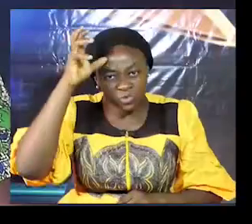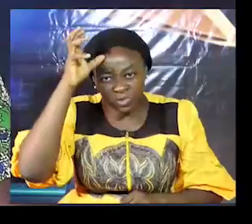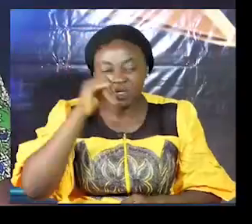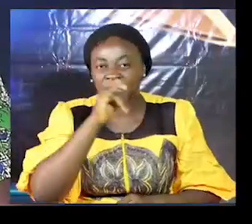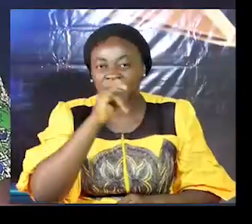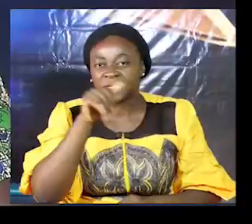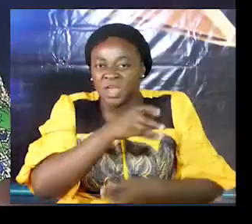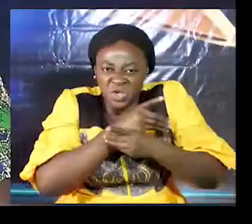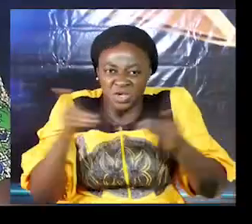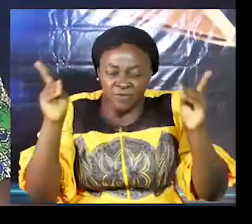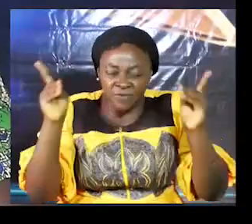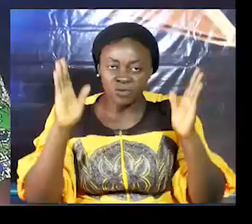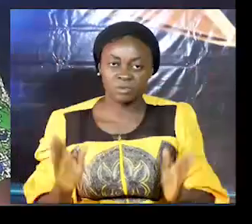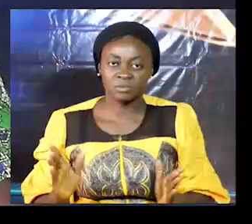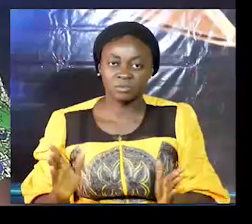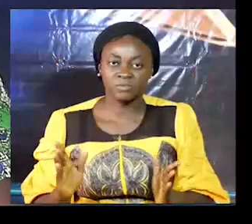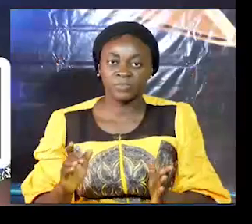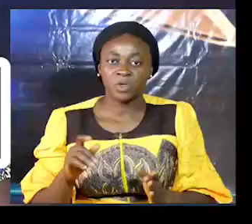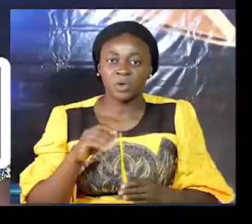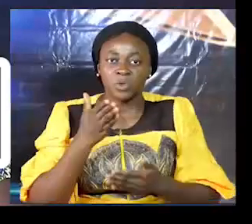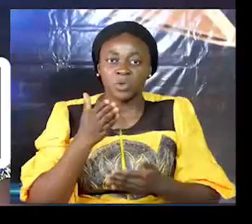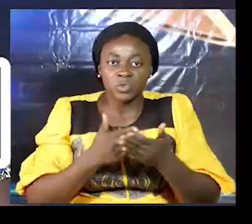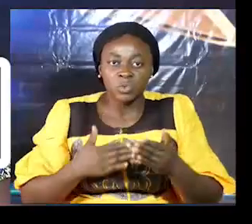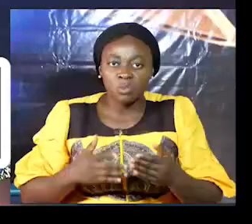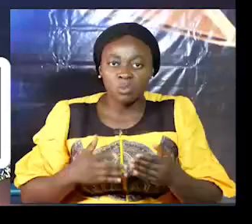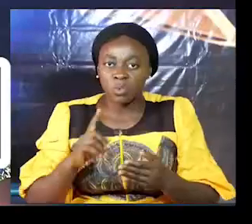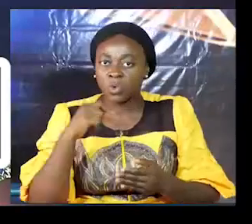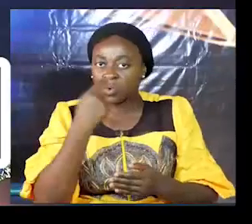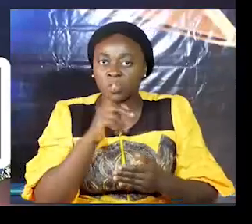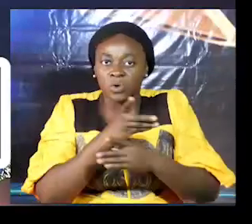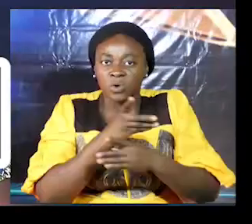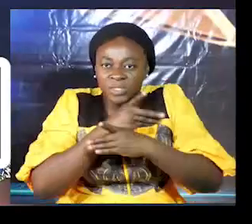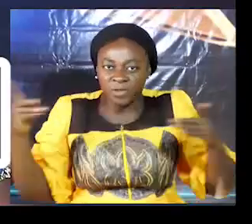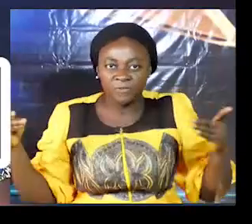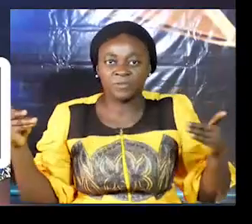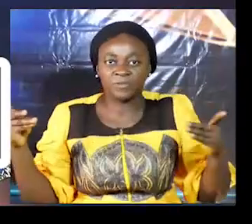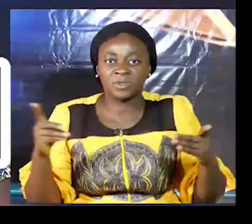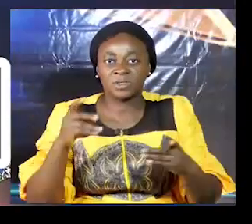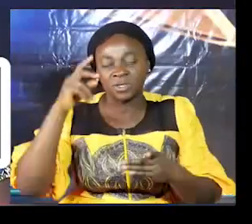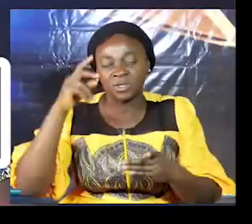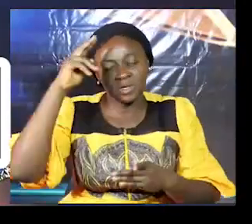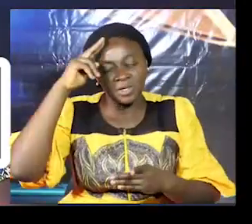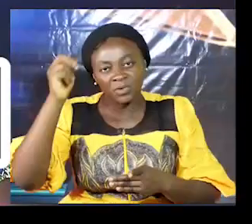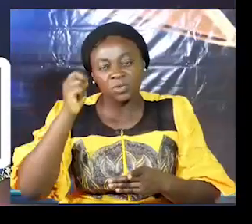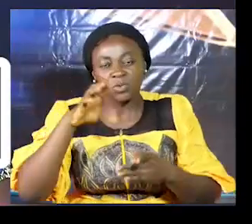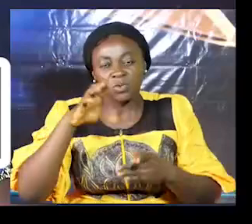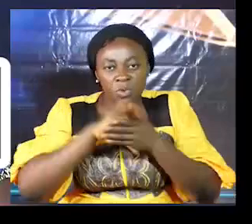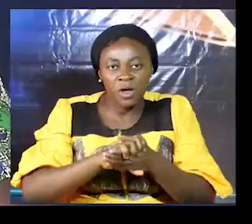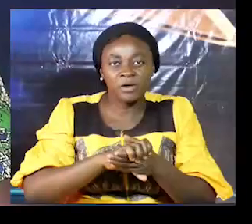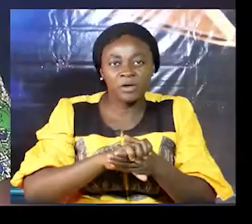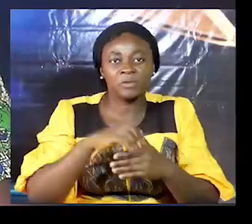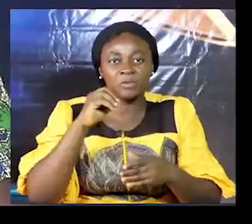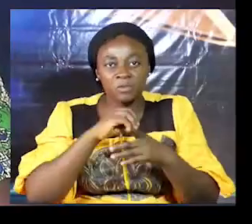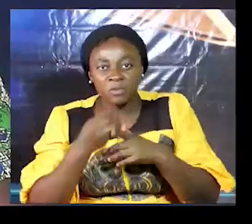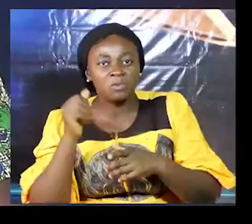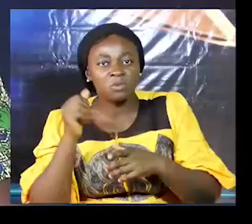When someone has divorced his wife or husband, is not available for marriage as far as God is concerned.